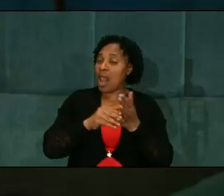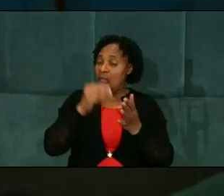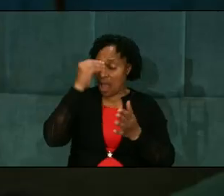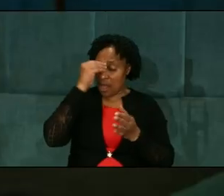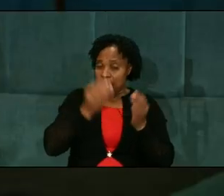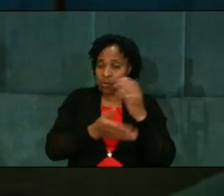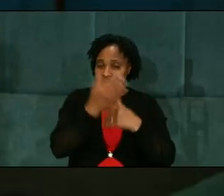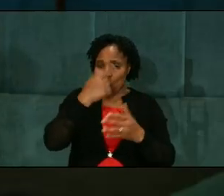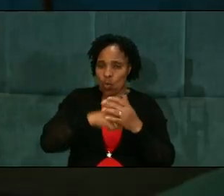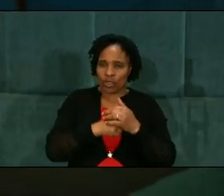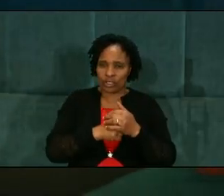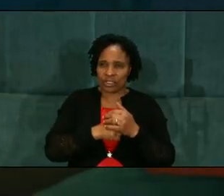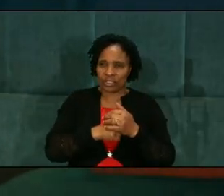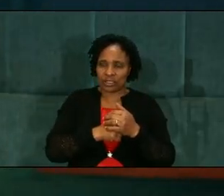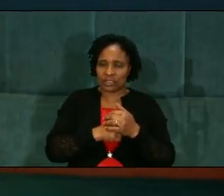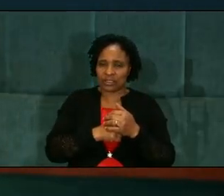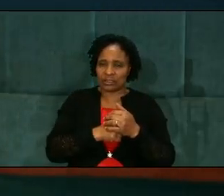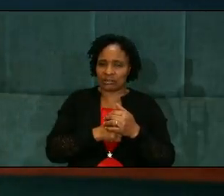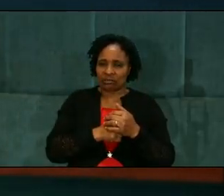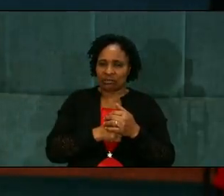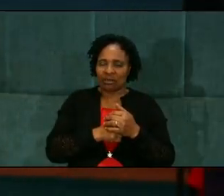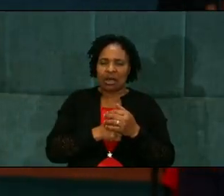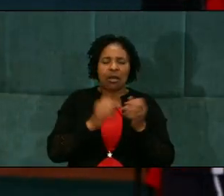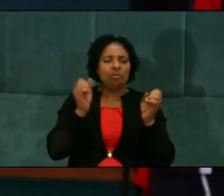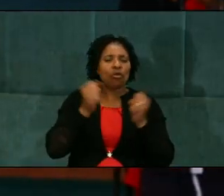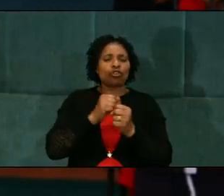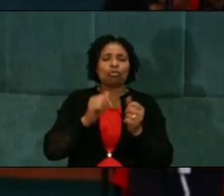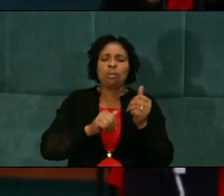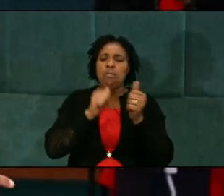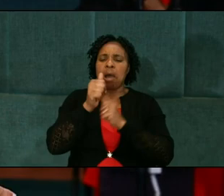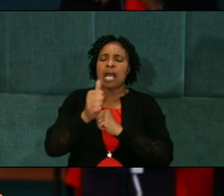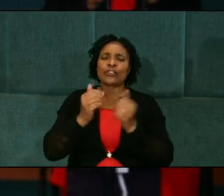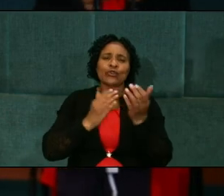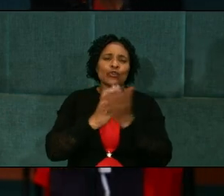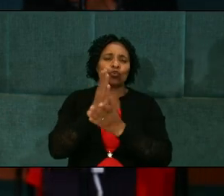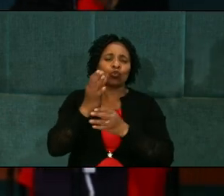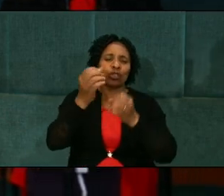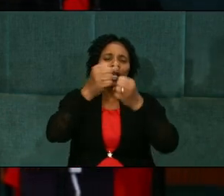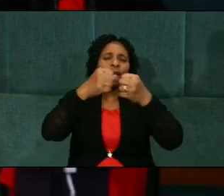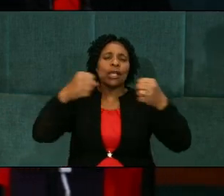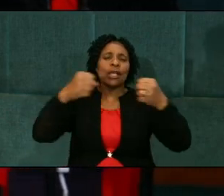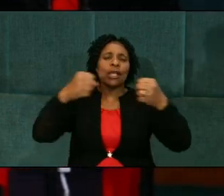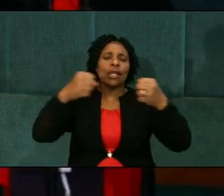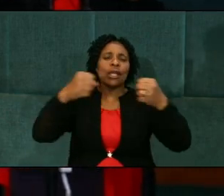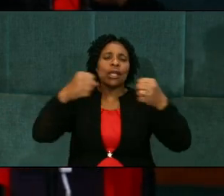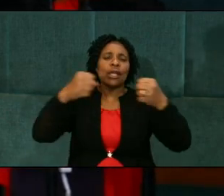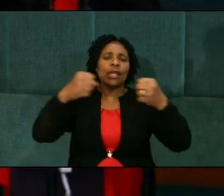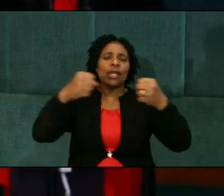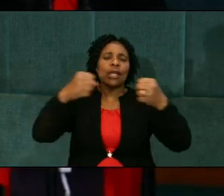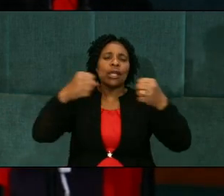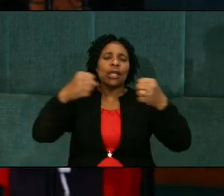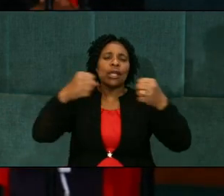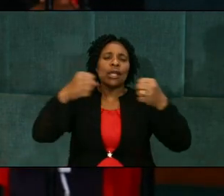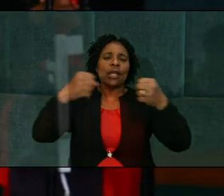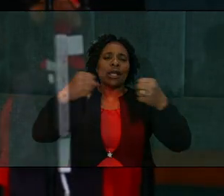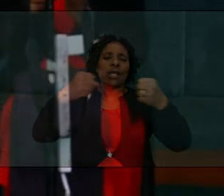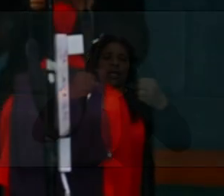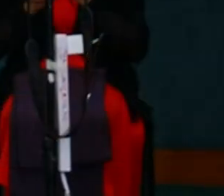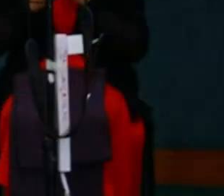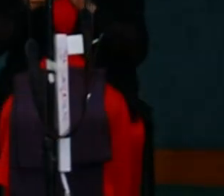You cannot pass through the pearly gates and left without the Holy Spirit.